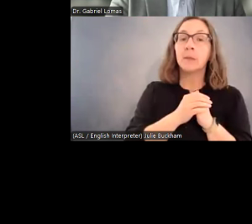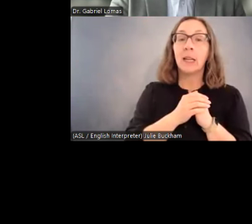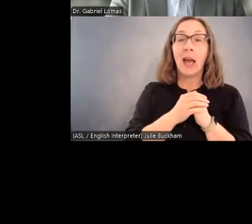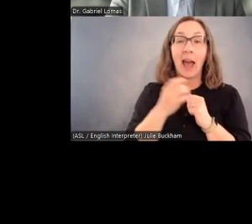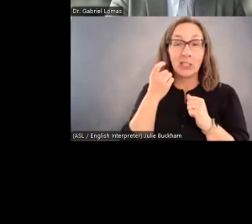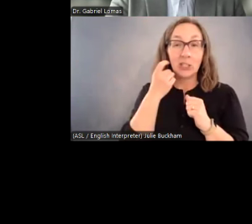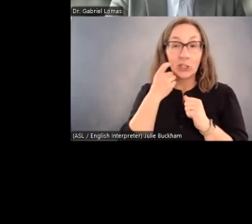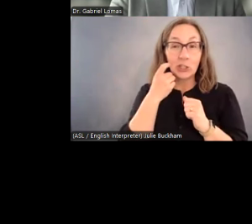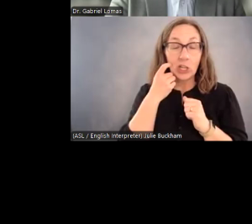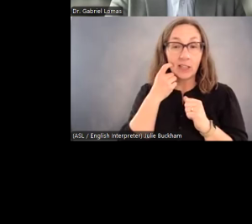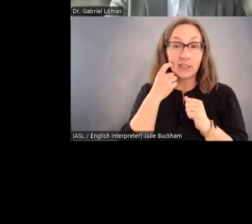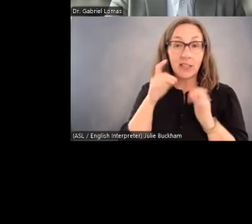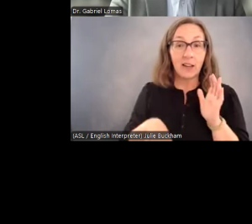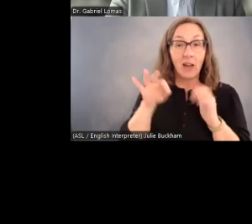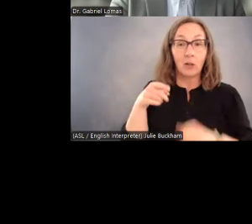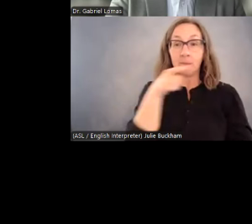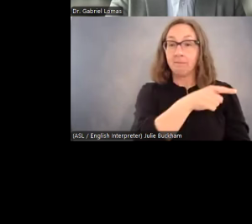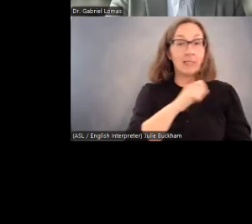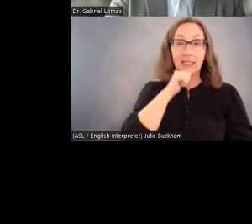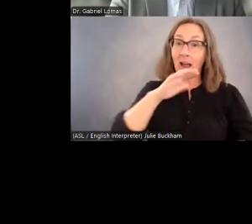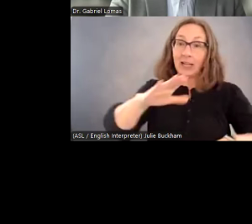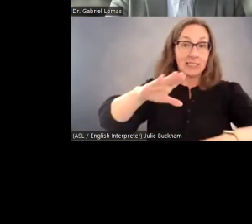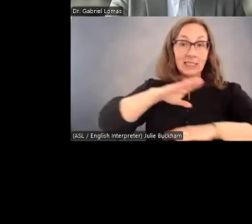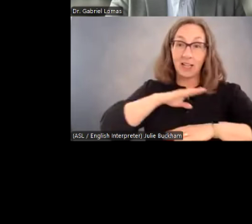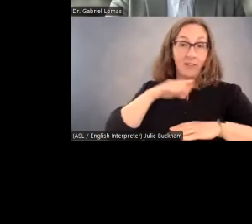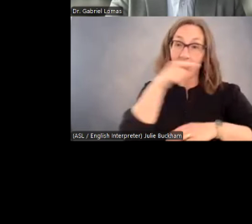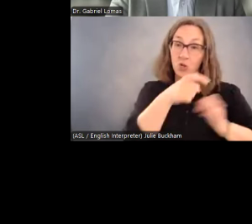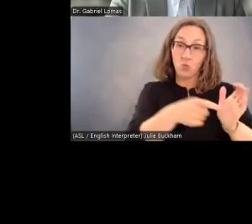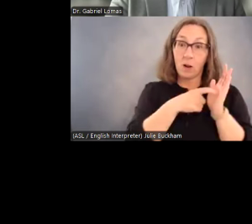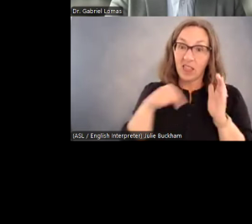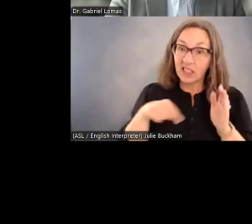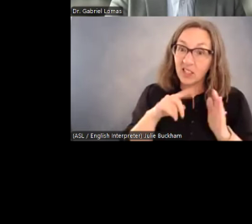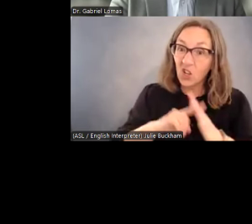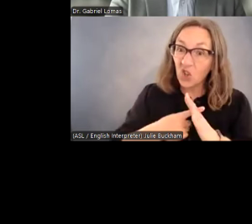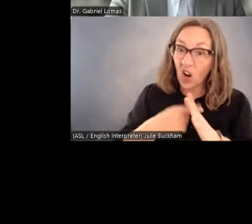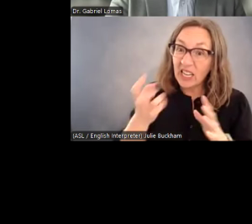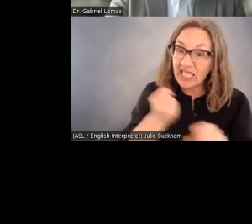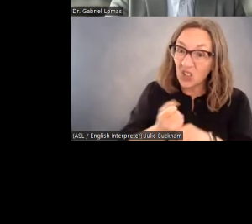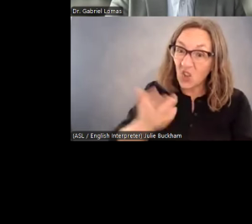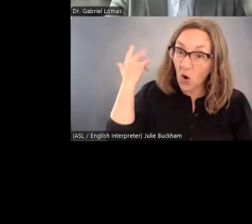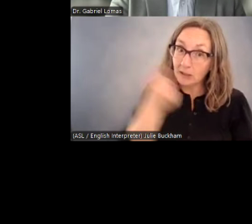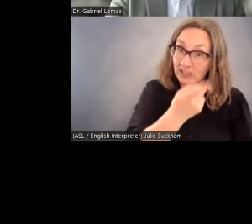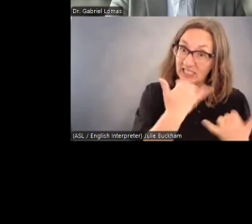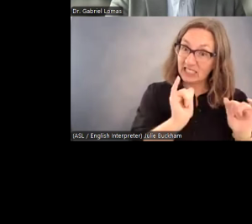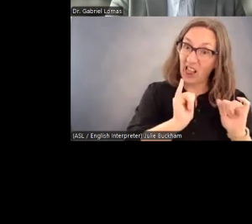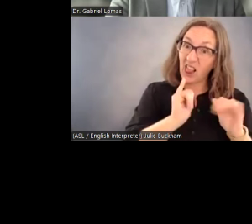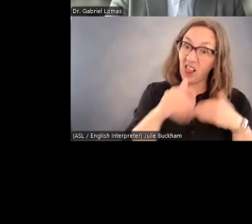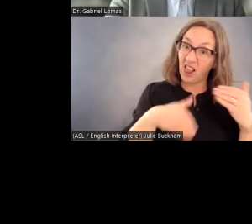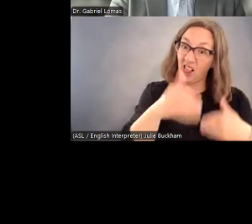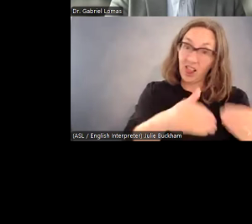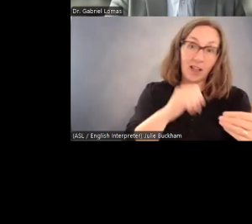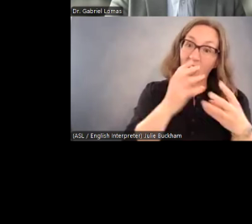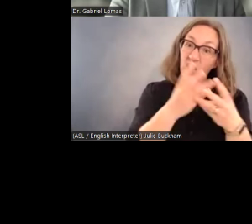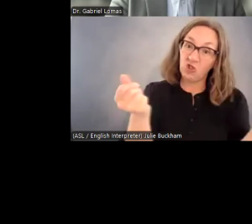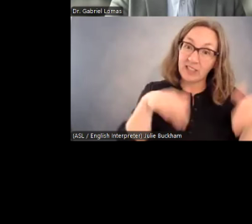not satisfactorily meeting the requirements, and it started years ago. So it's still ongoing. Next slide. Next